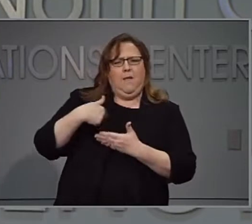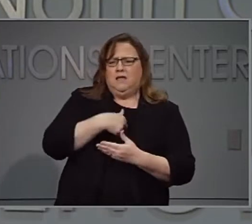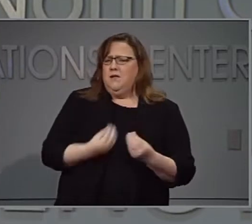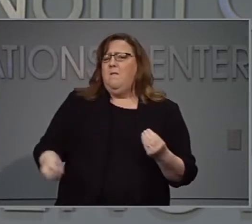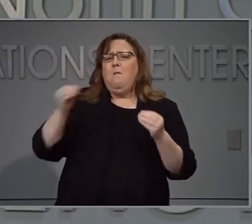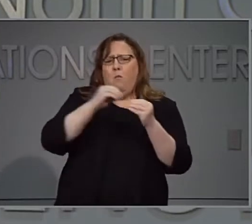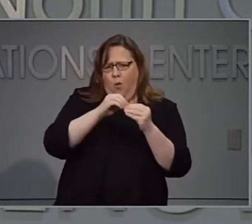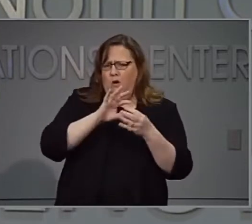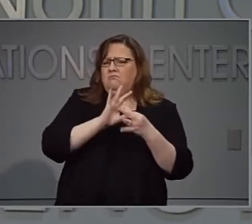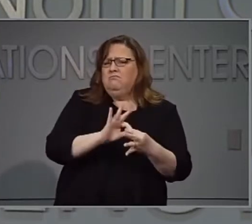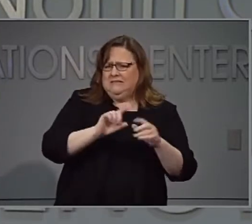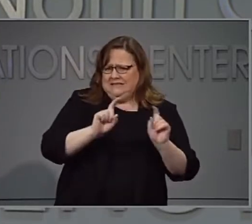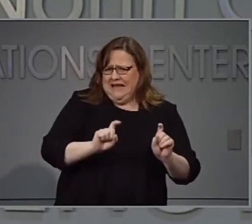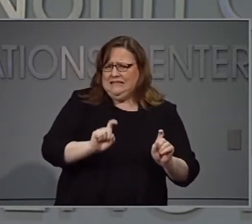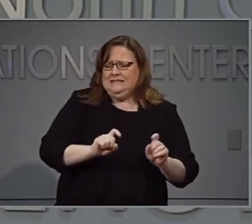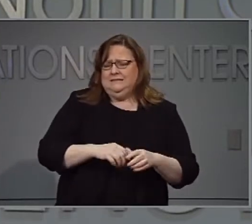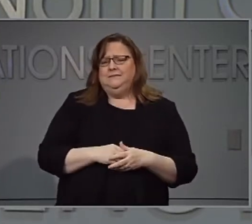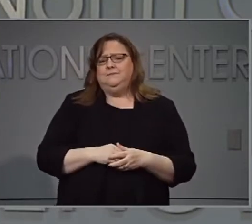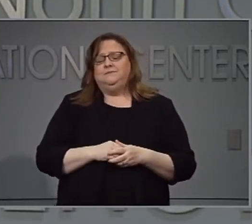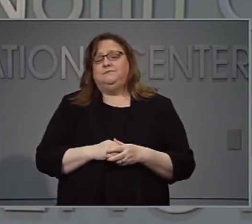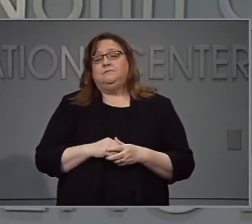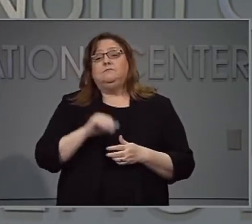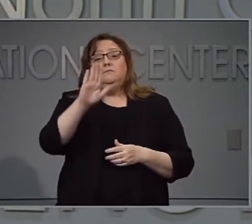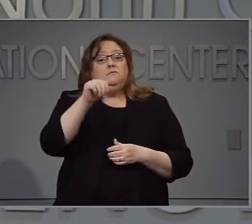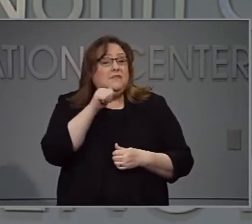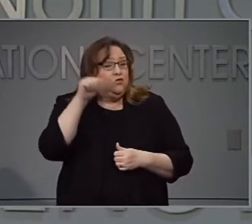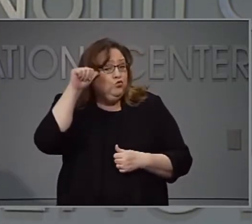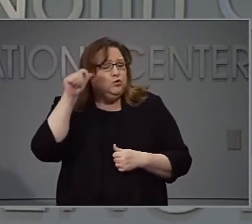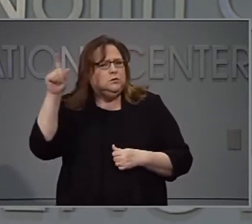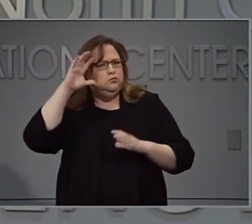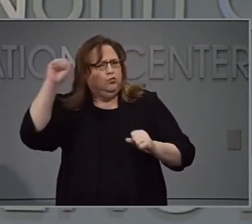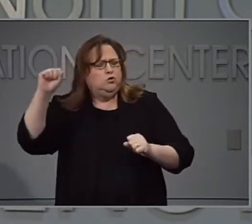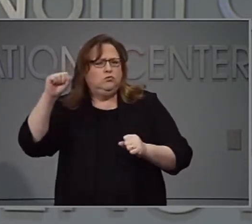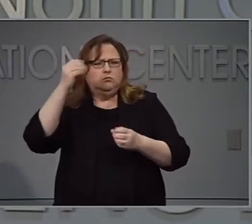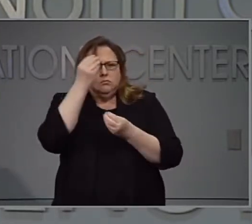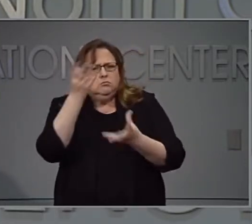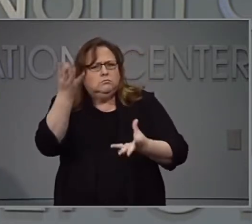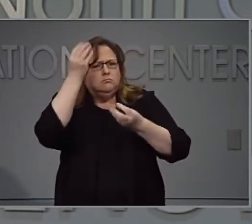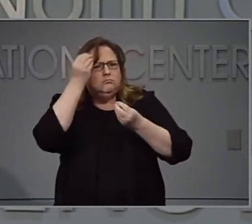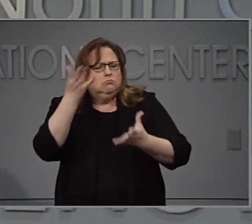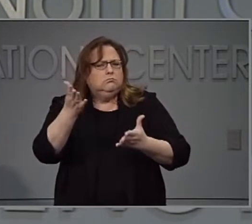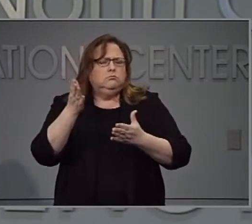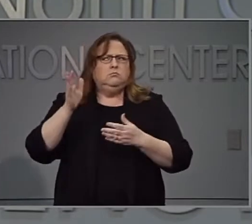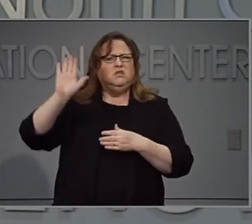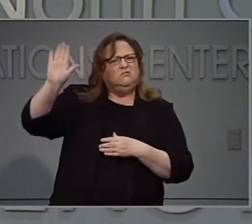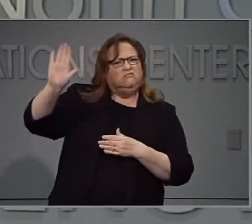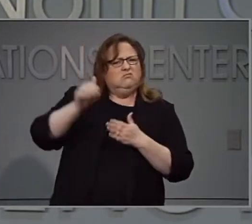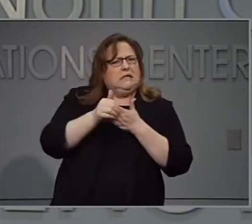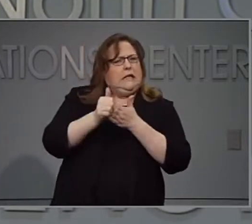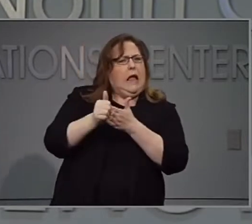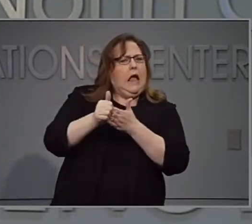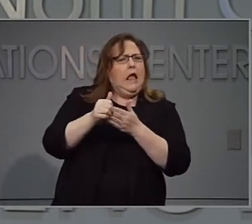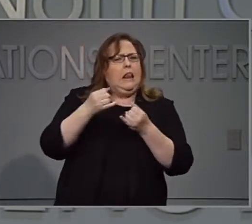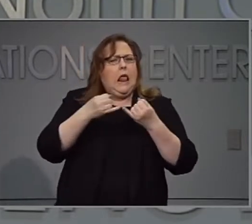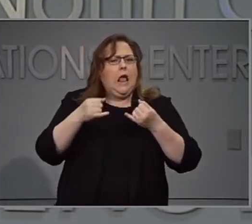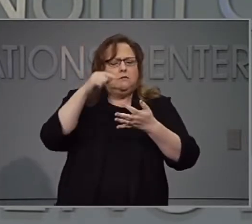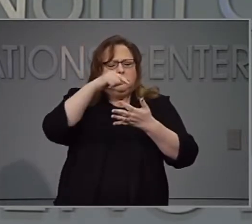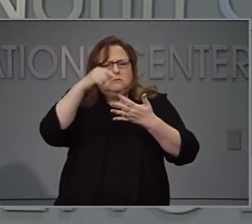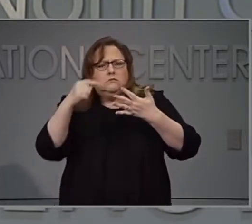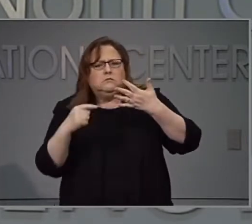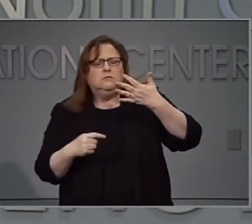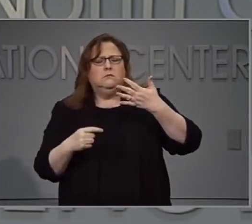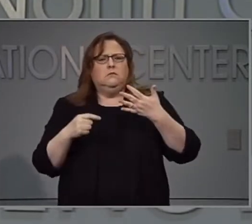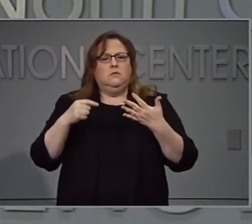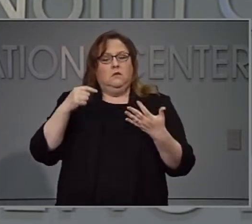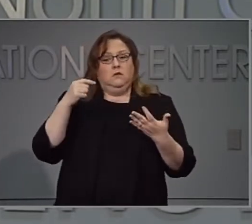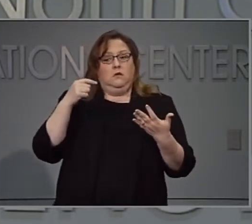The President yesterday shared guidelines for the country to be able to reopen. It was good to see that many